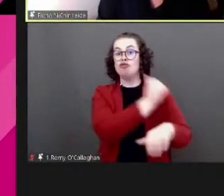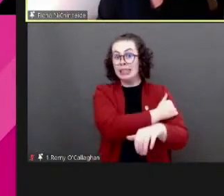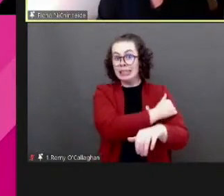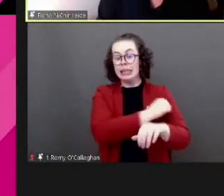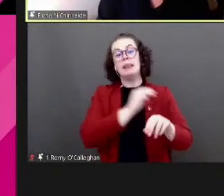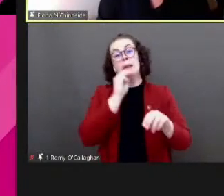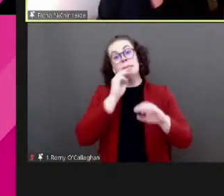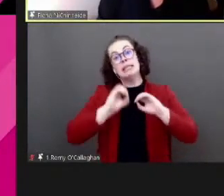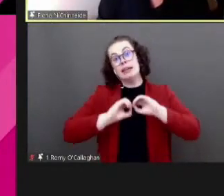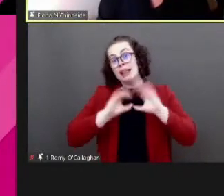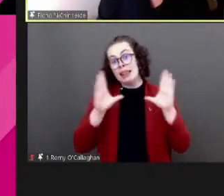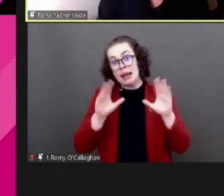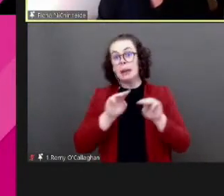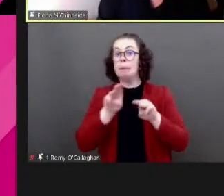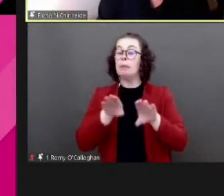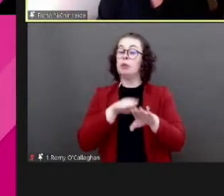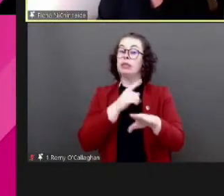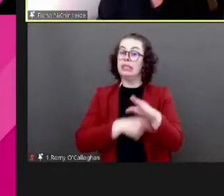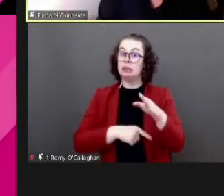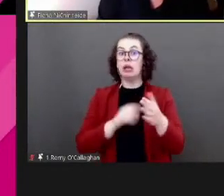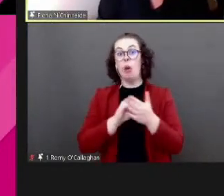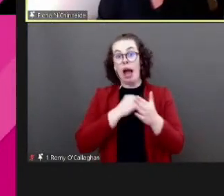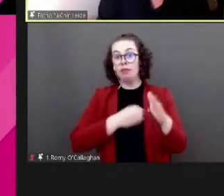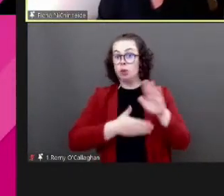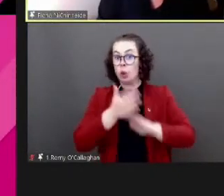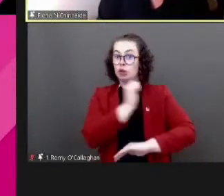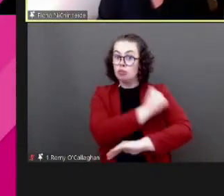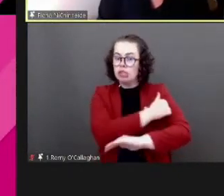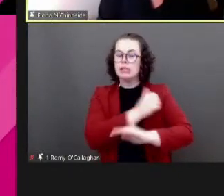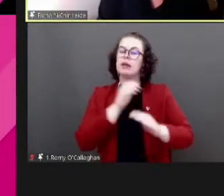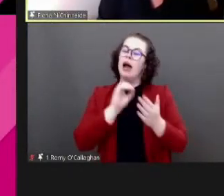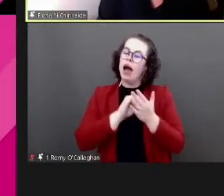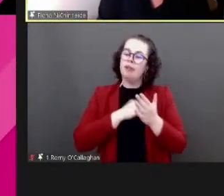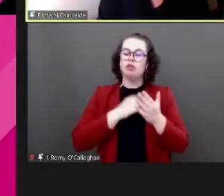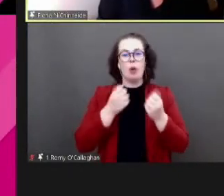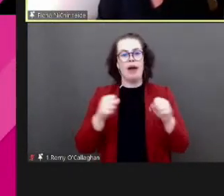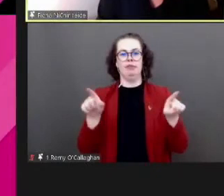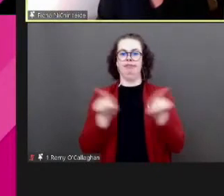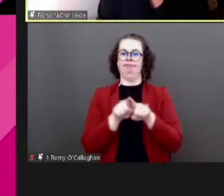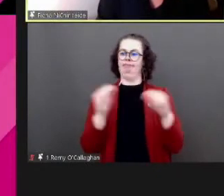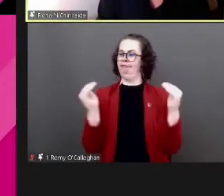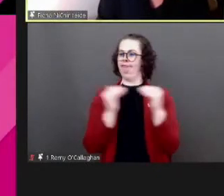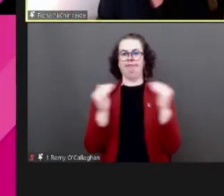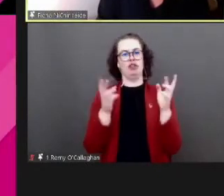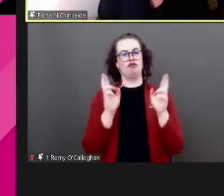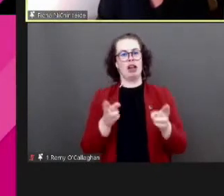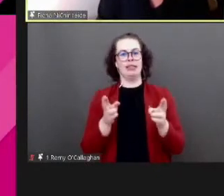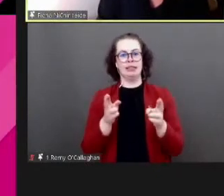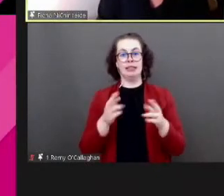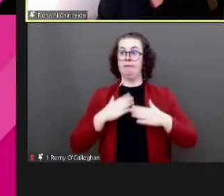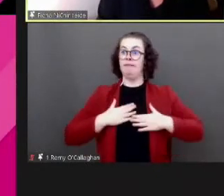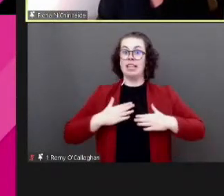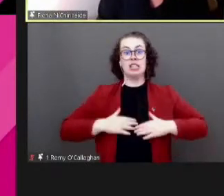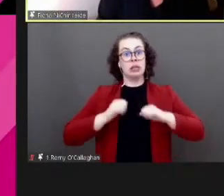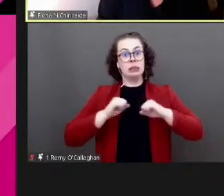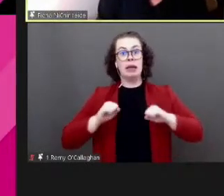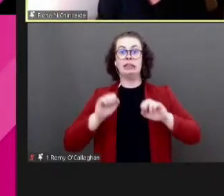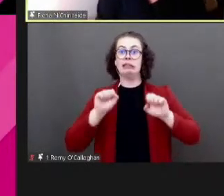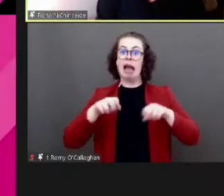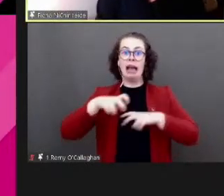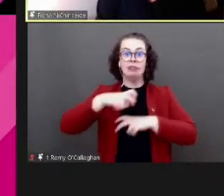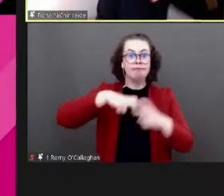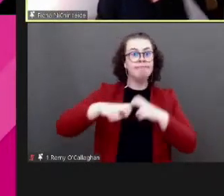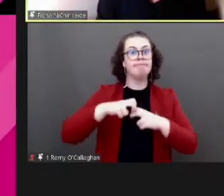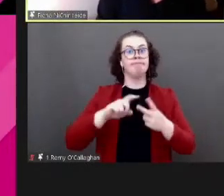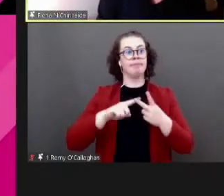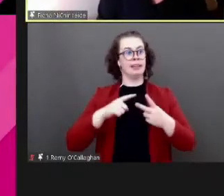with disabilities must have equal access on the same basis as other prisoners to the physical environment, to services,